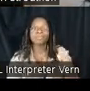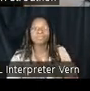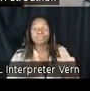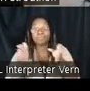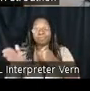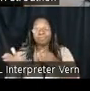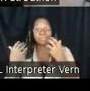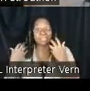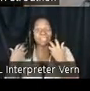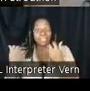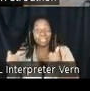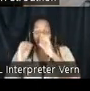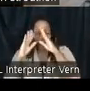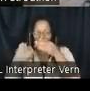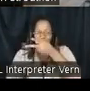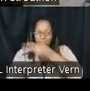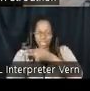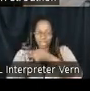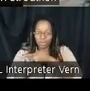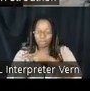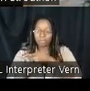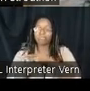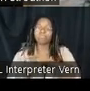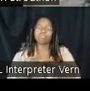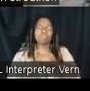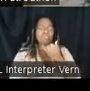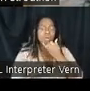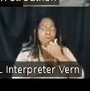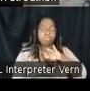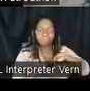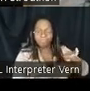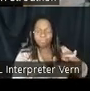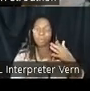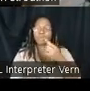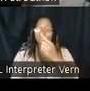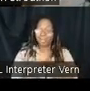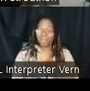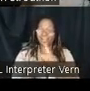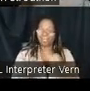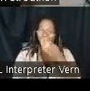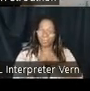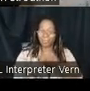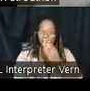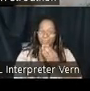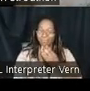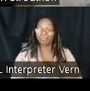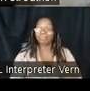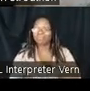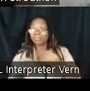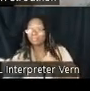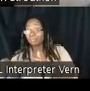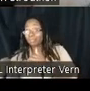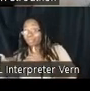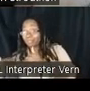different question. What is right about you? What is right about you? And my job is to support you